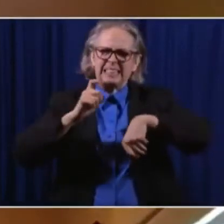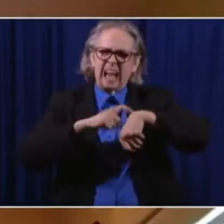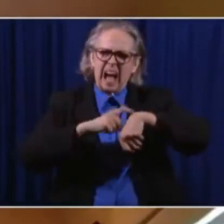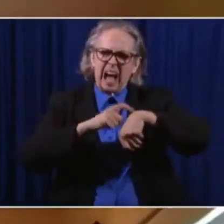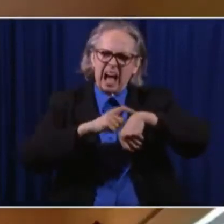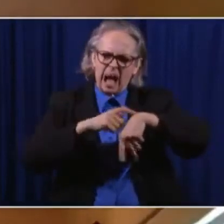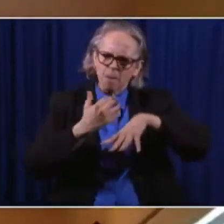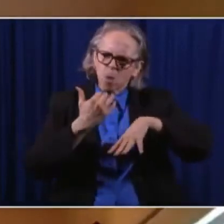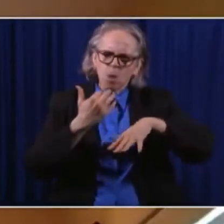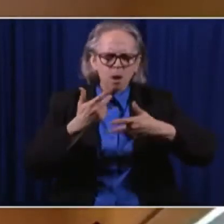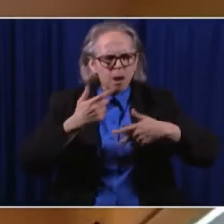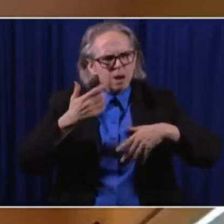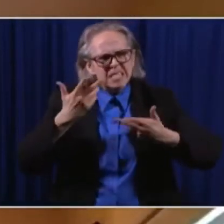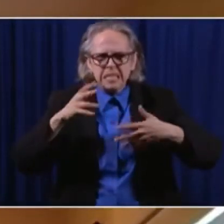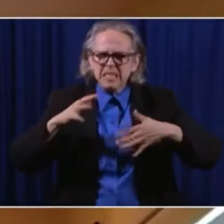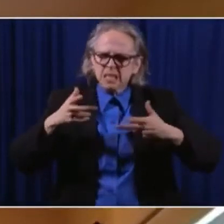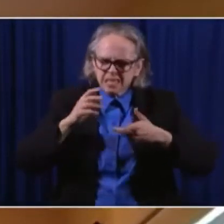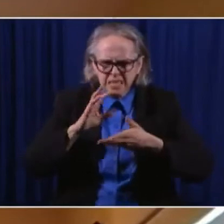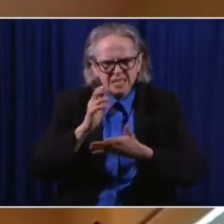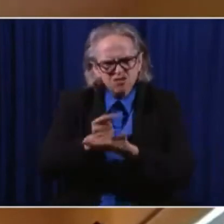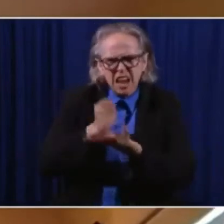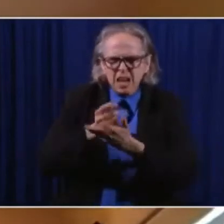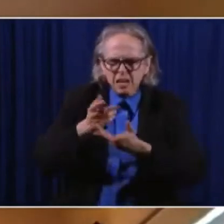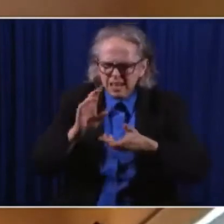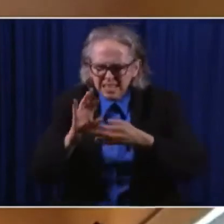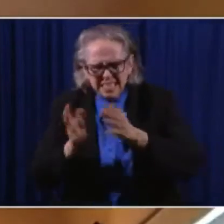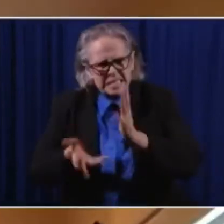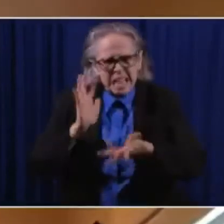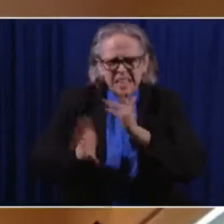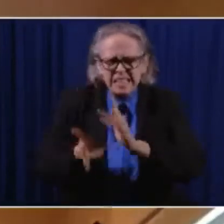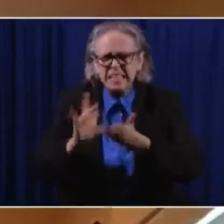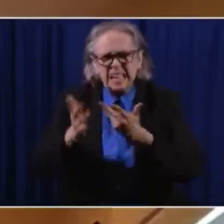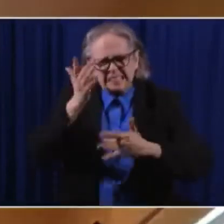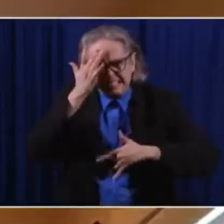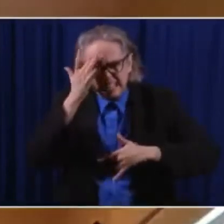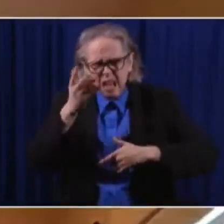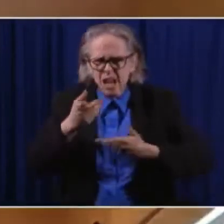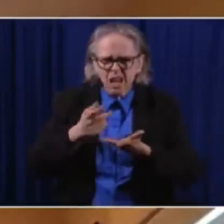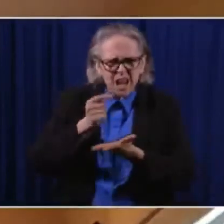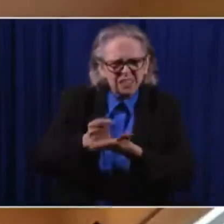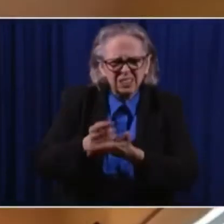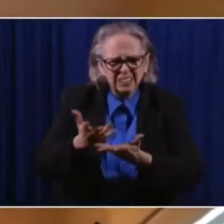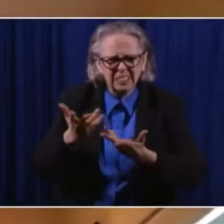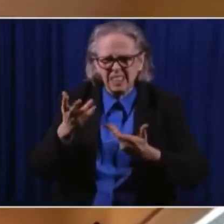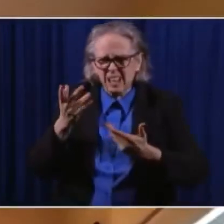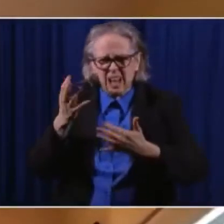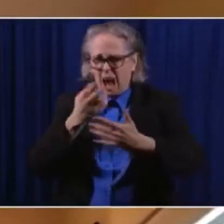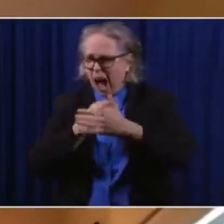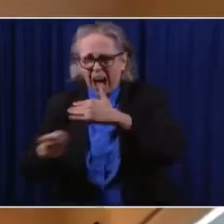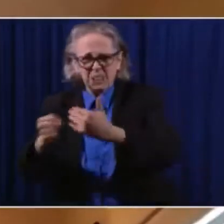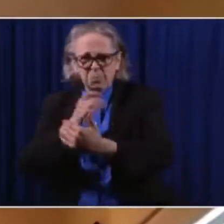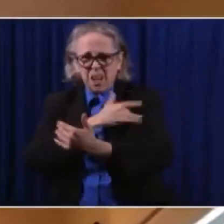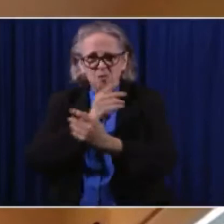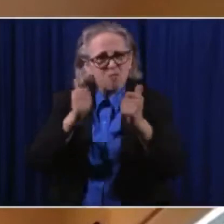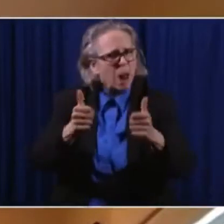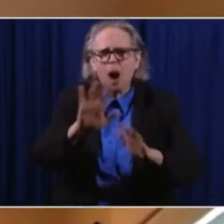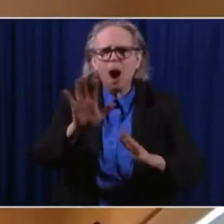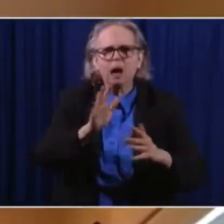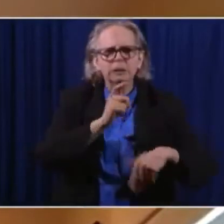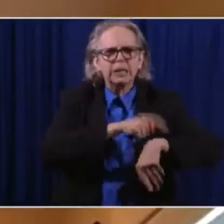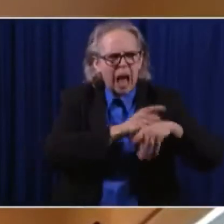to end up in the hospital. Say, for example, I was infected with COVID-19 on